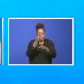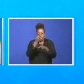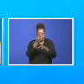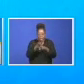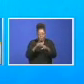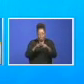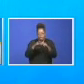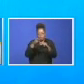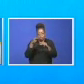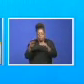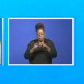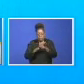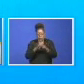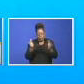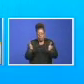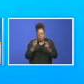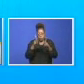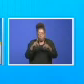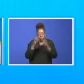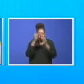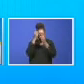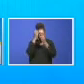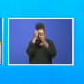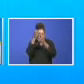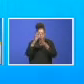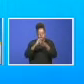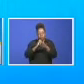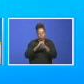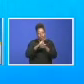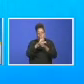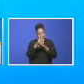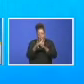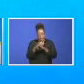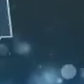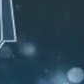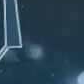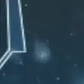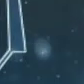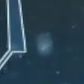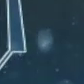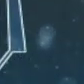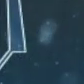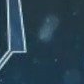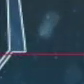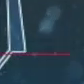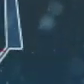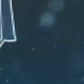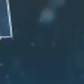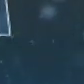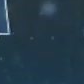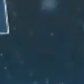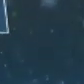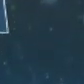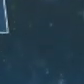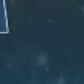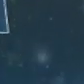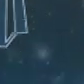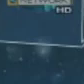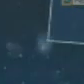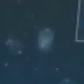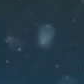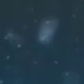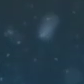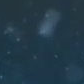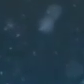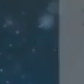so we encourage everyone to adhere to the COVID-19 protocol. ZNS Shopping Network is the place